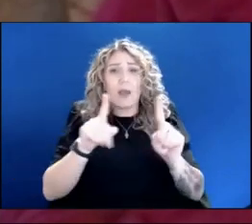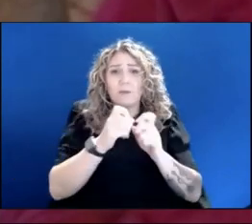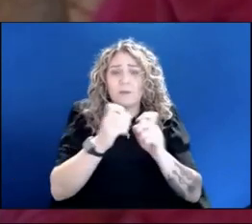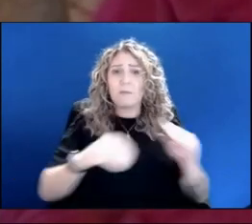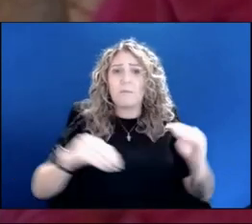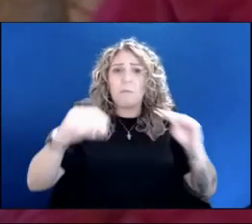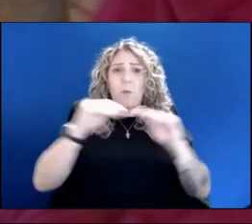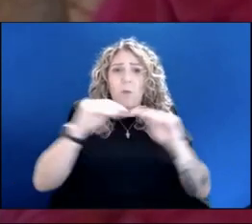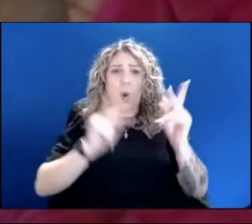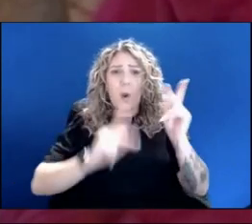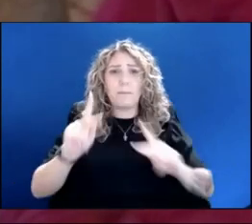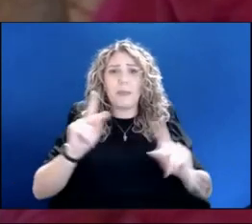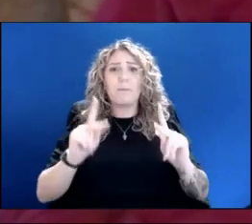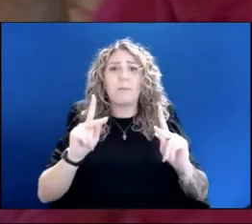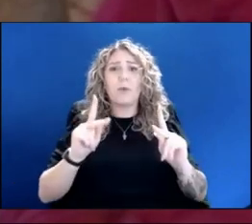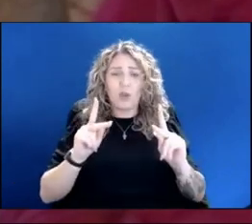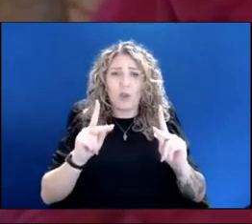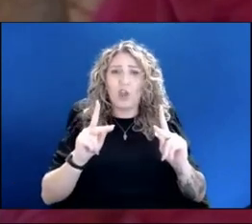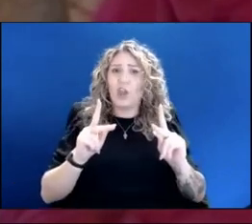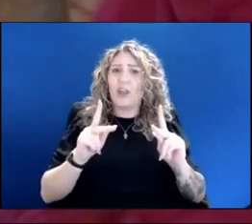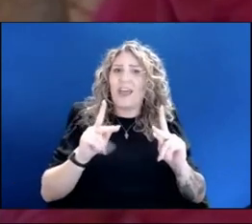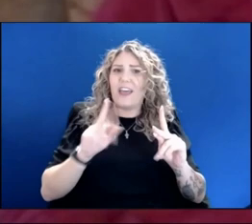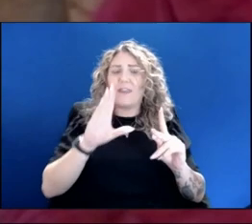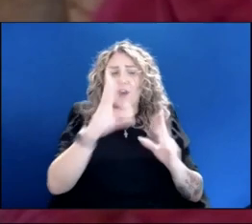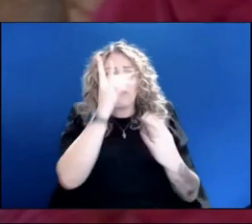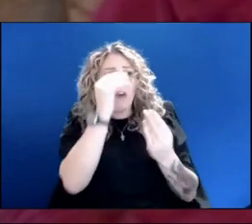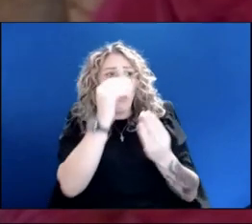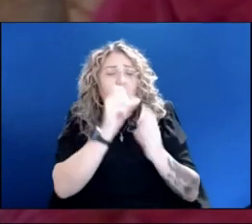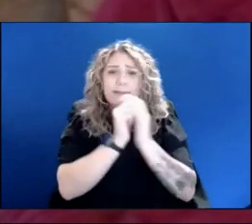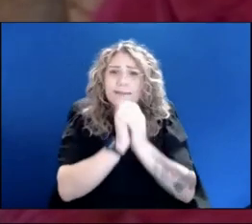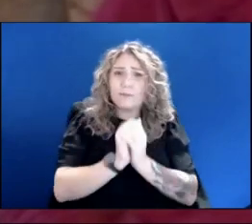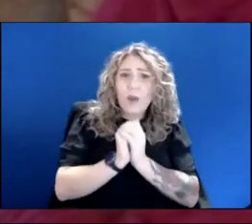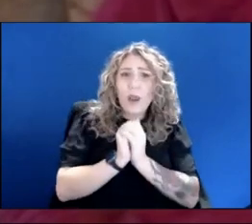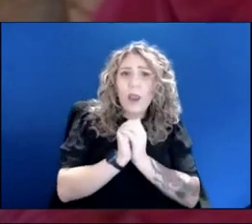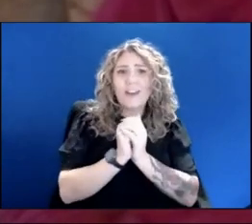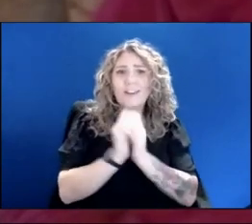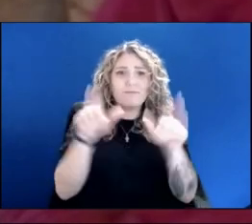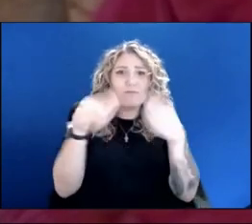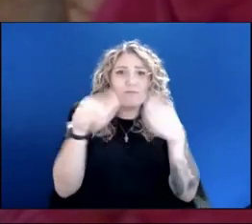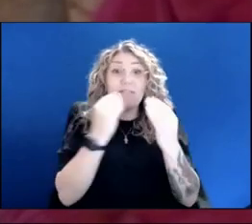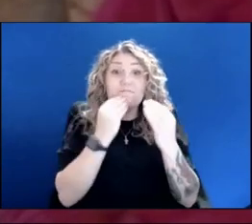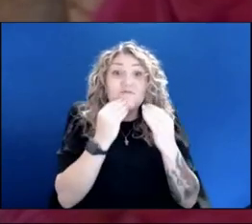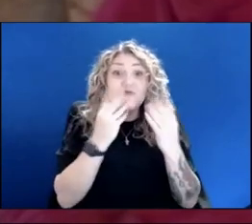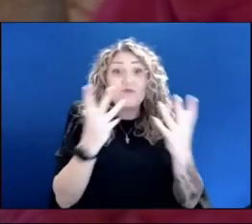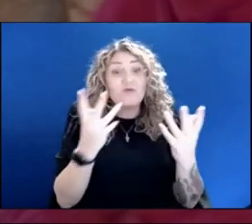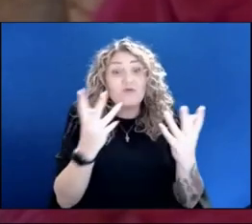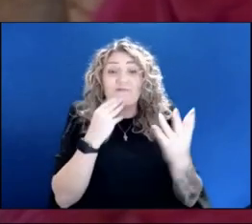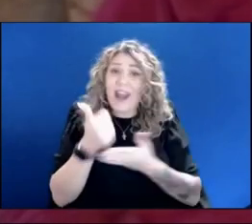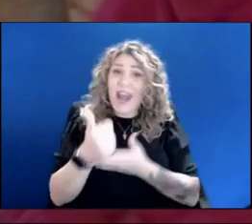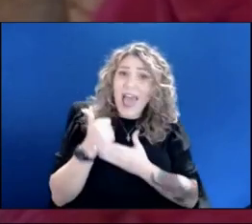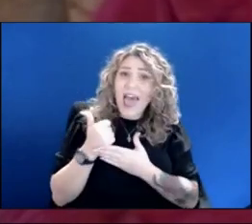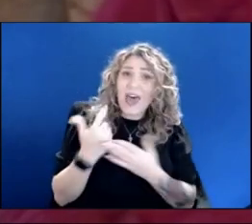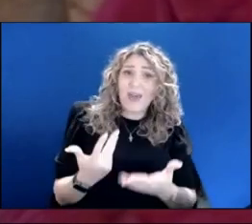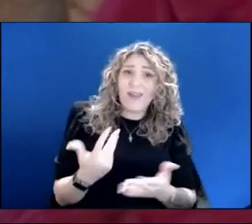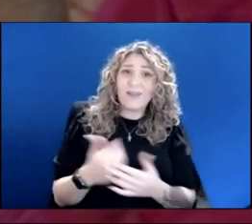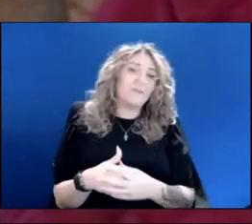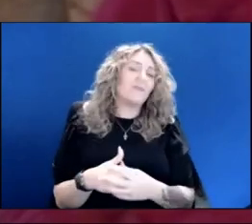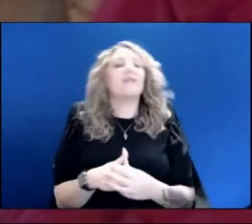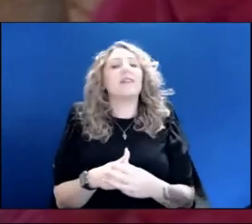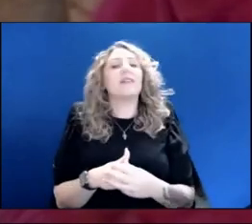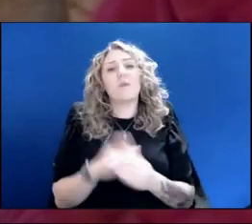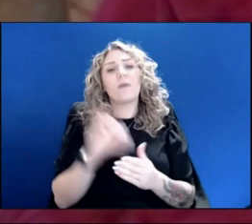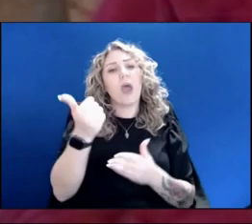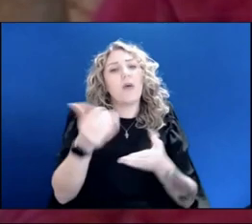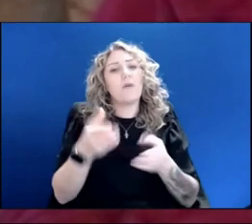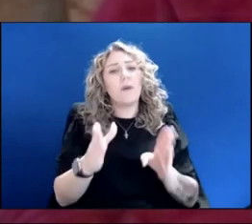people being able to keep us in their thoughts and prayers and provide us food and help us out. And so there was so many other ways people could